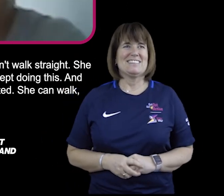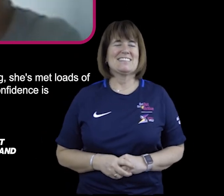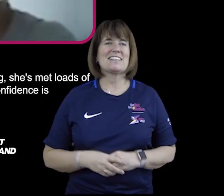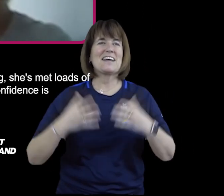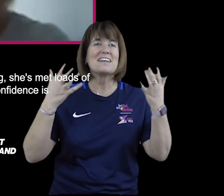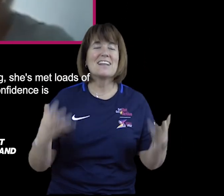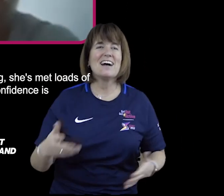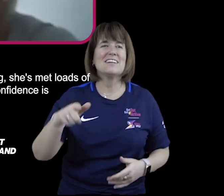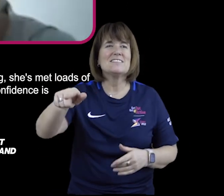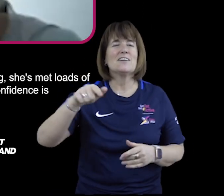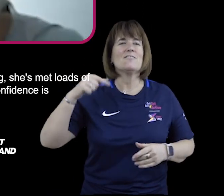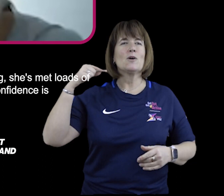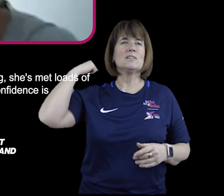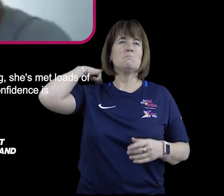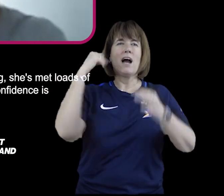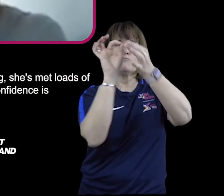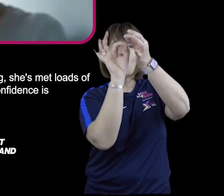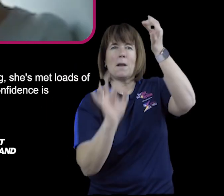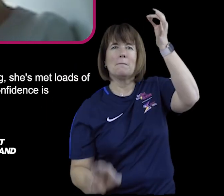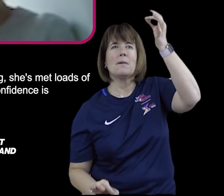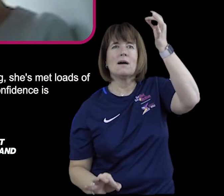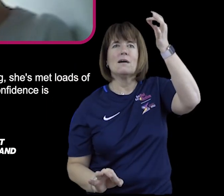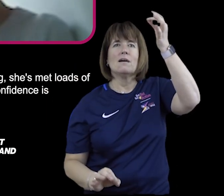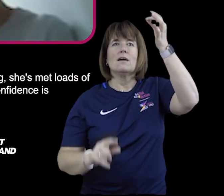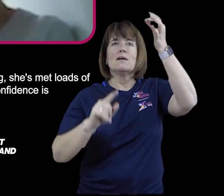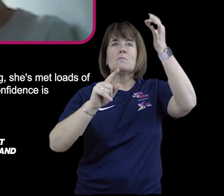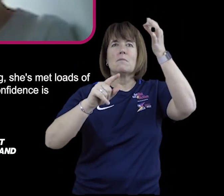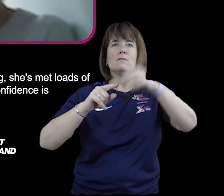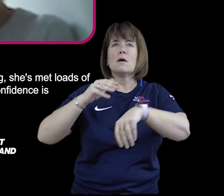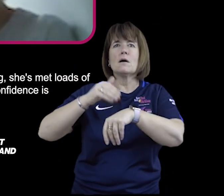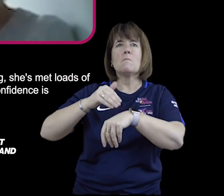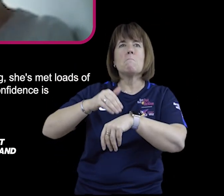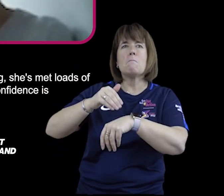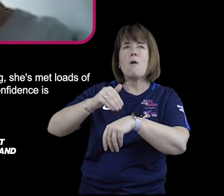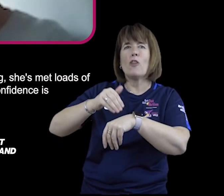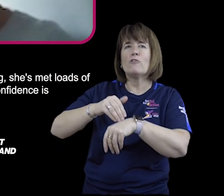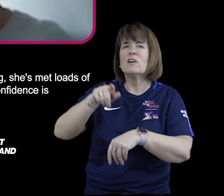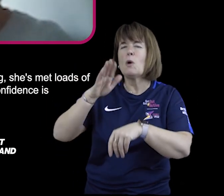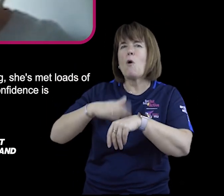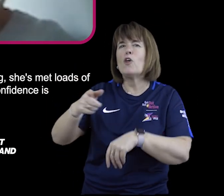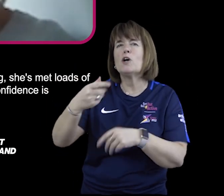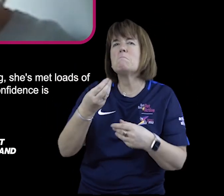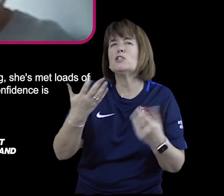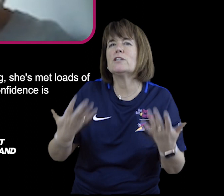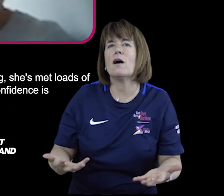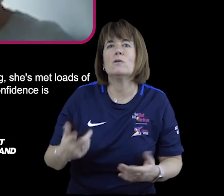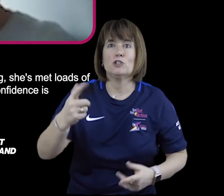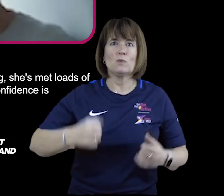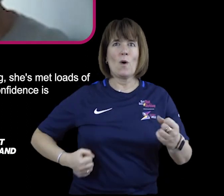now. She has got a spine problem, but it's not bothering her as much as it was. She's walking. She's met loads of